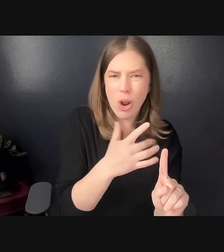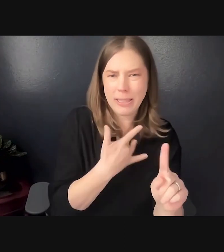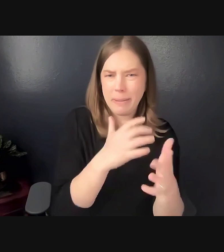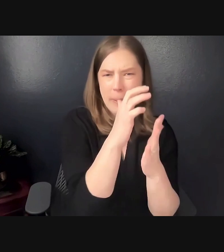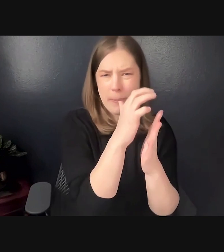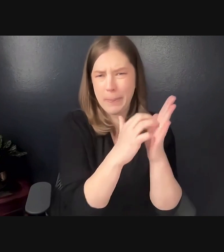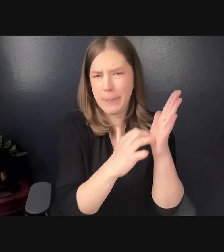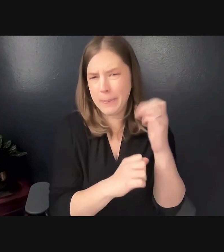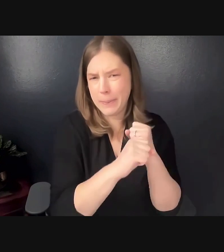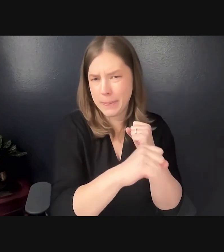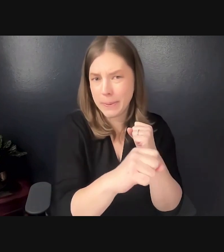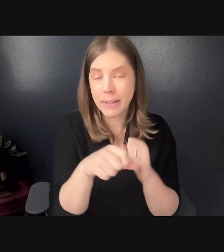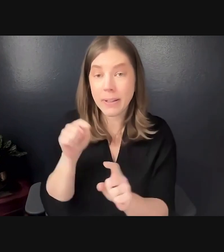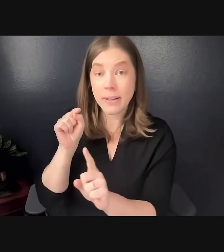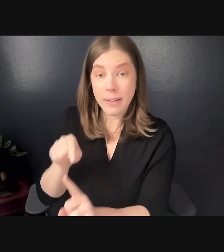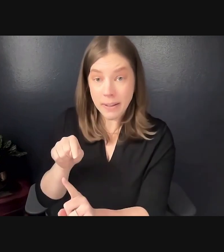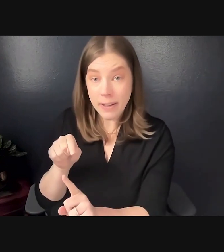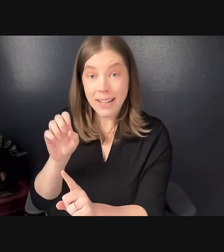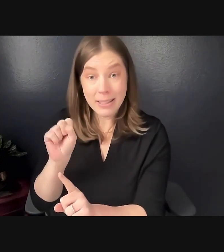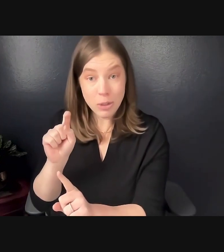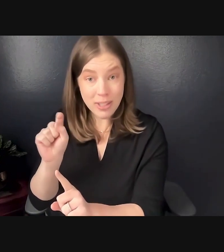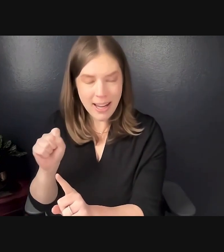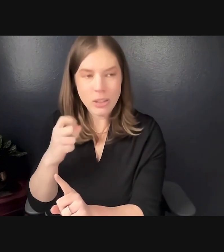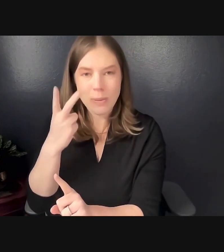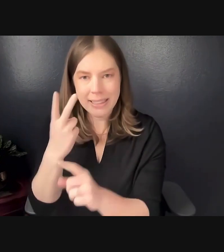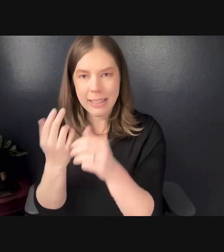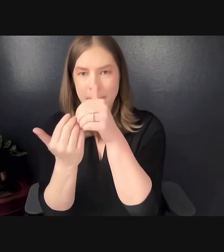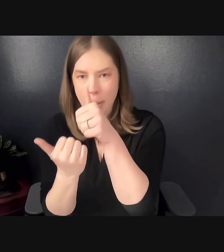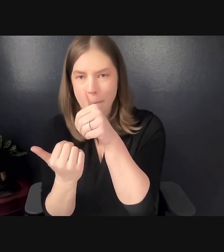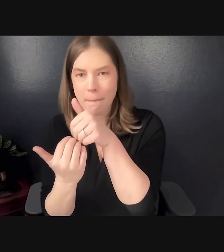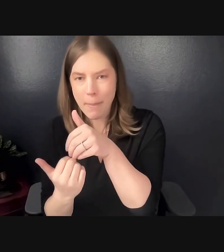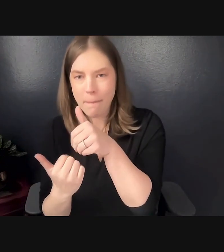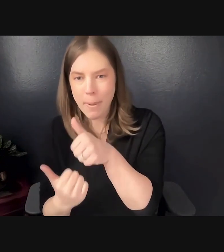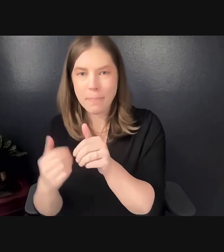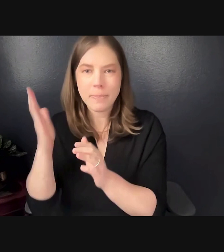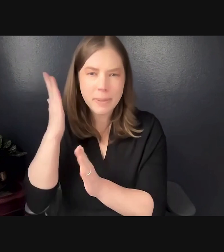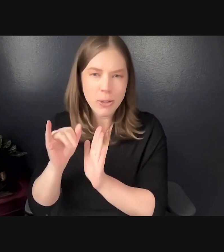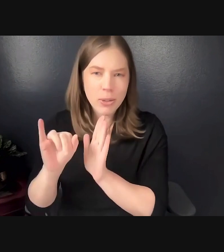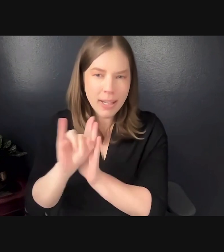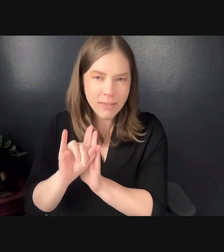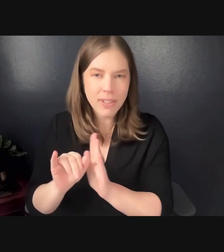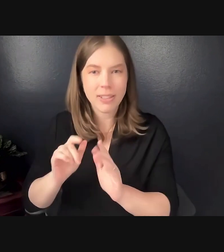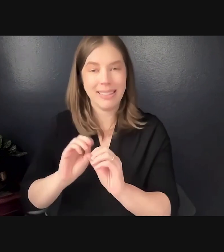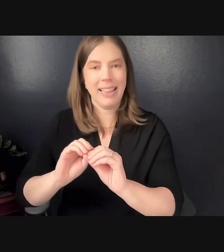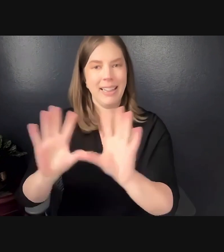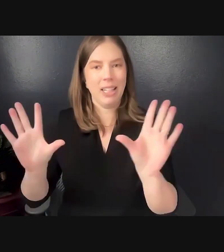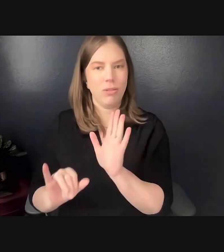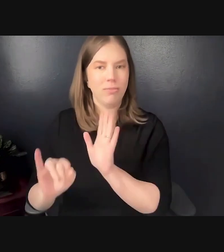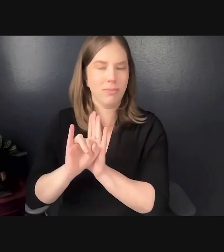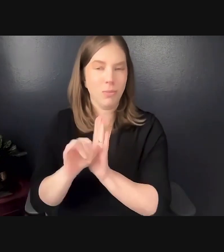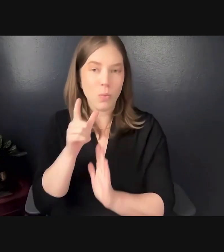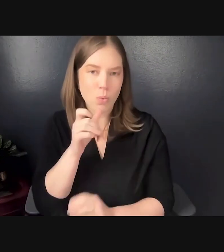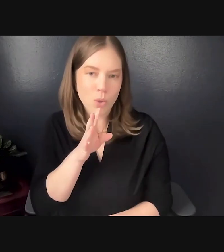is to the comprehensibility of the text. A human speech-to-text provider can identify